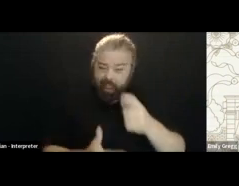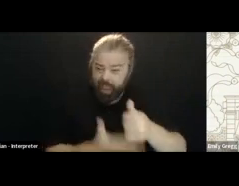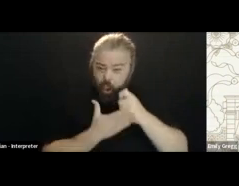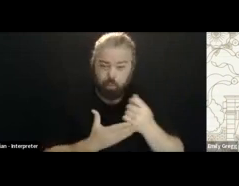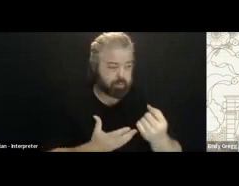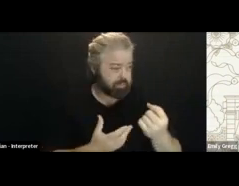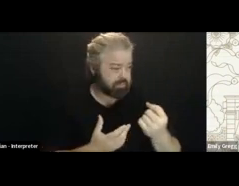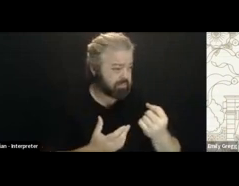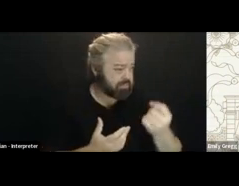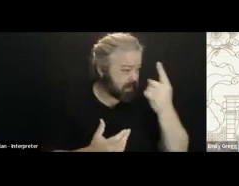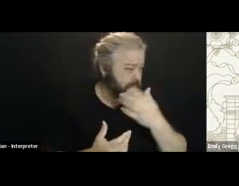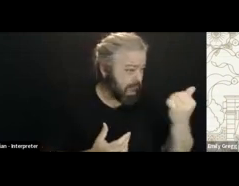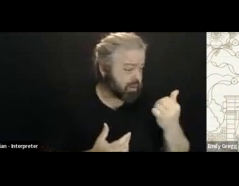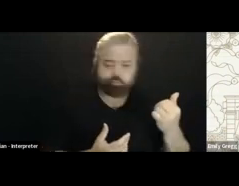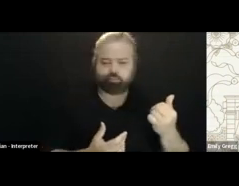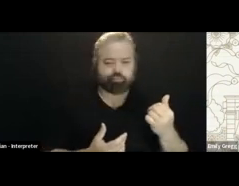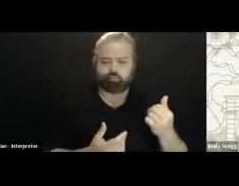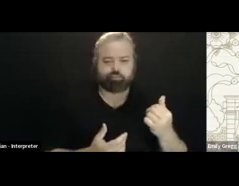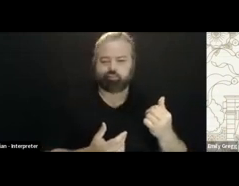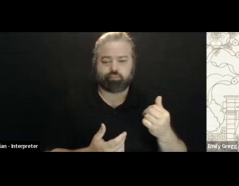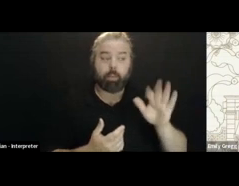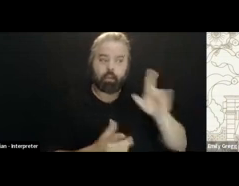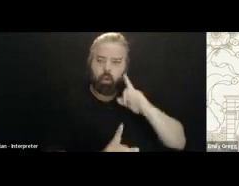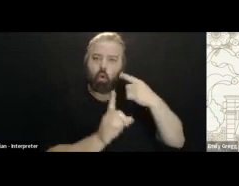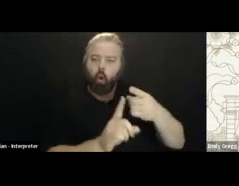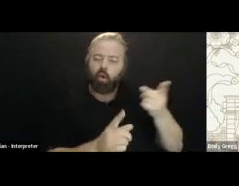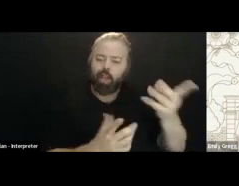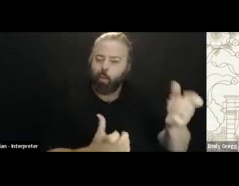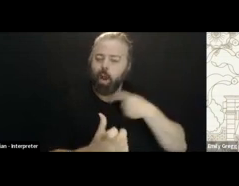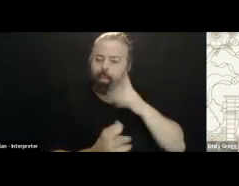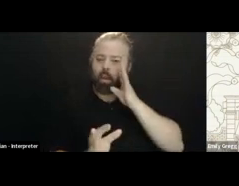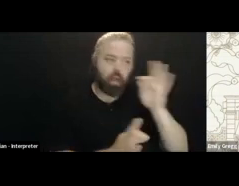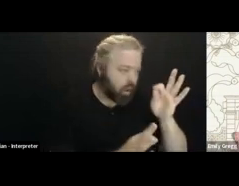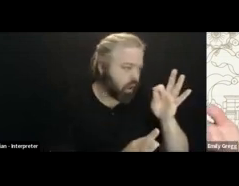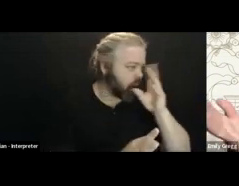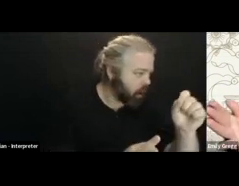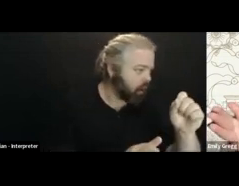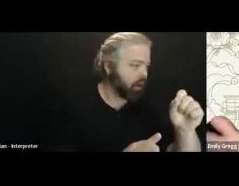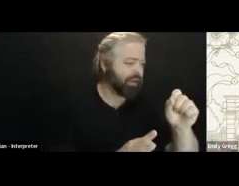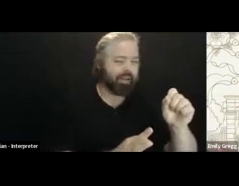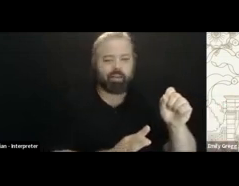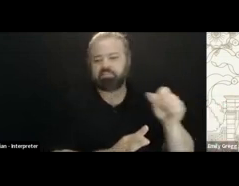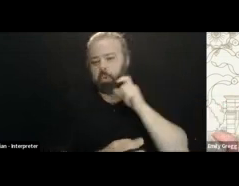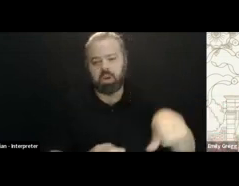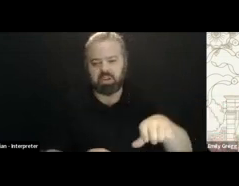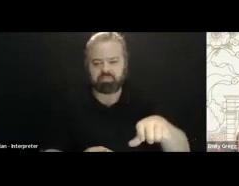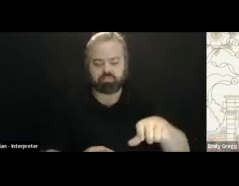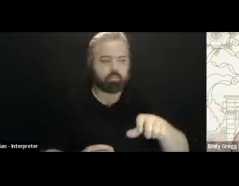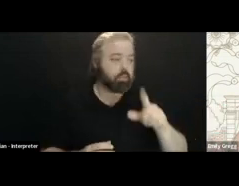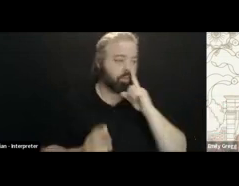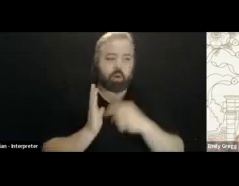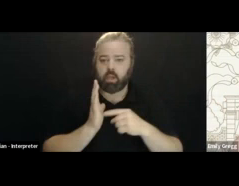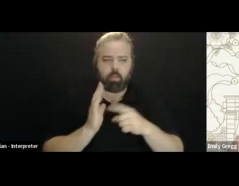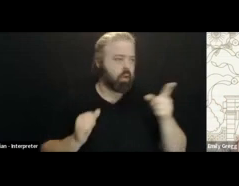goal is to be eye-catching and to get my attention, but I think you can do that in other ways. For example, they have a very large